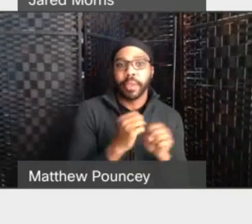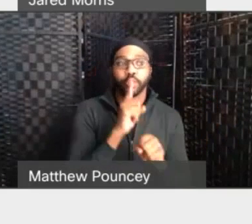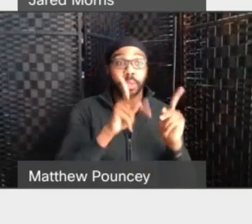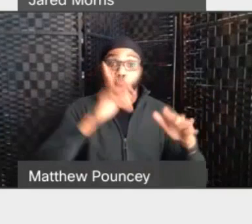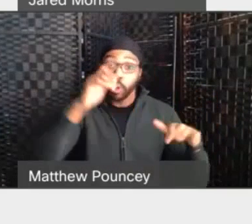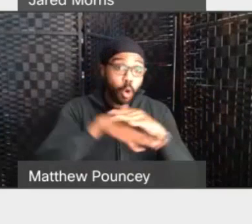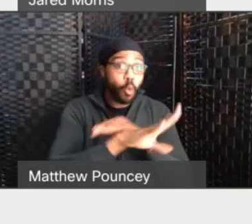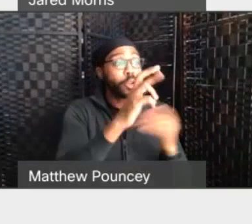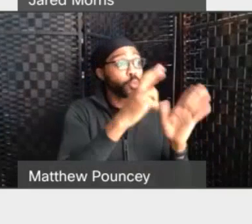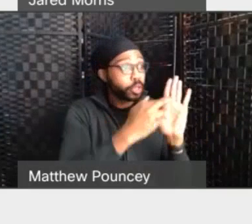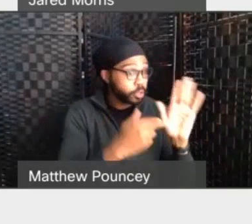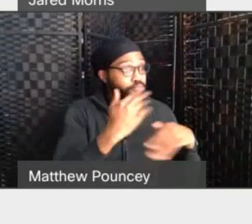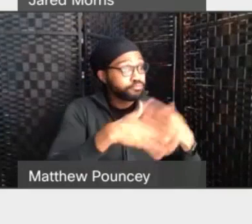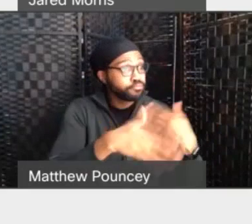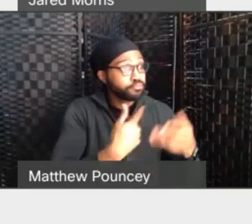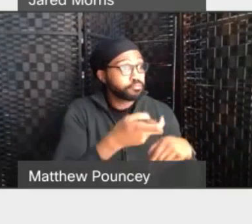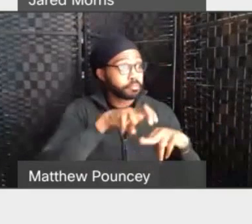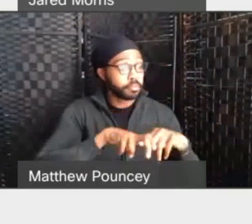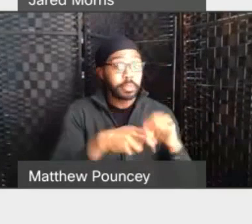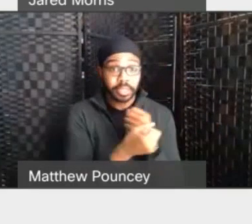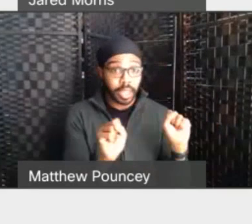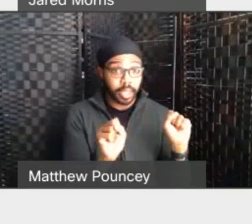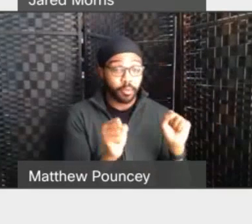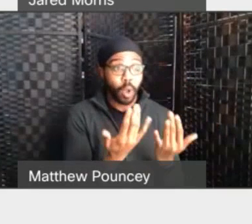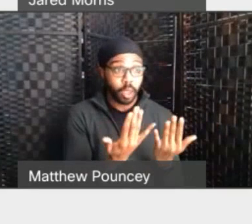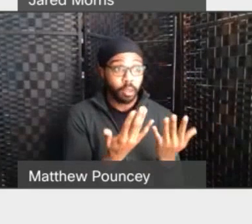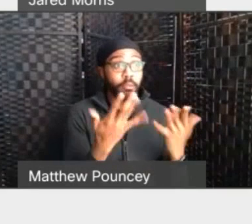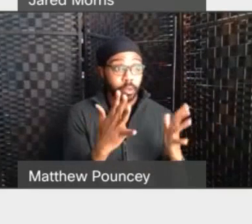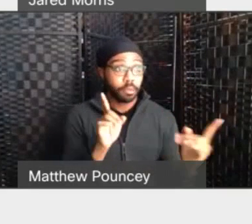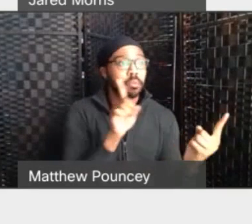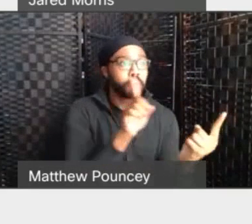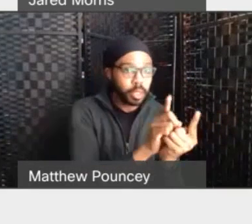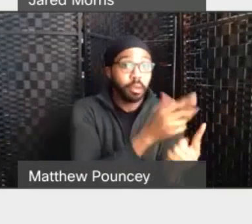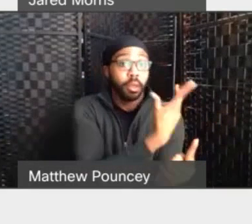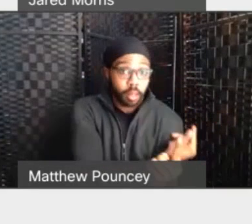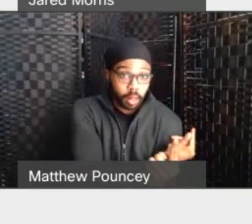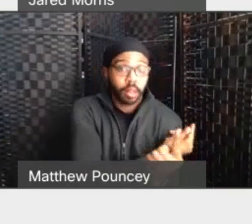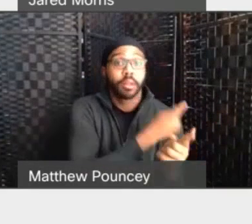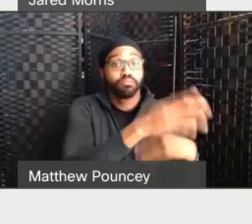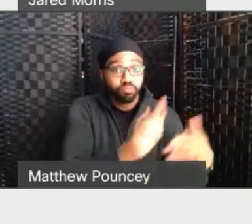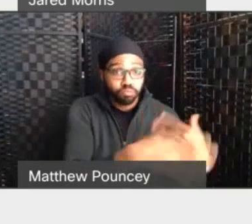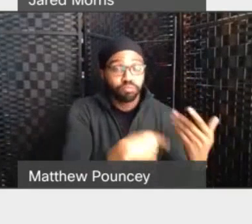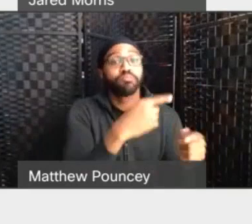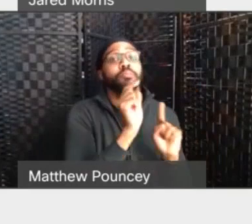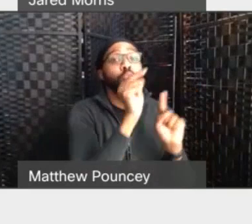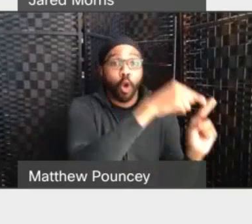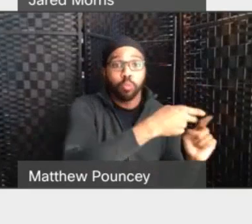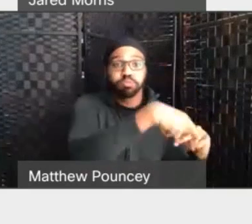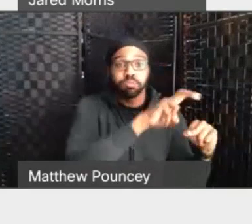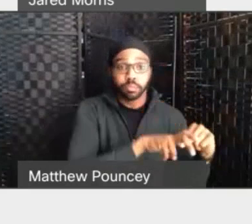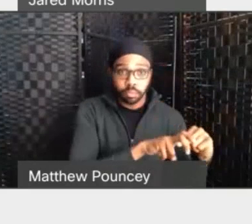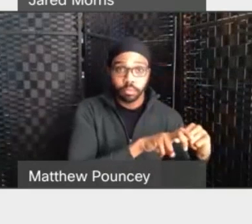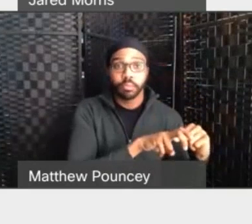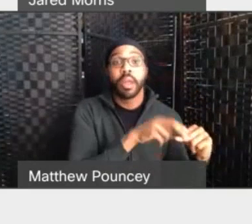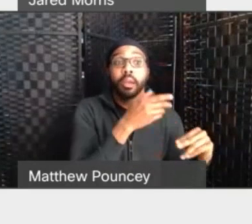get registered, have a safe place to sit and wait, then go see the person who gave them the vaccine, then go over and have a safe place